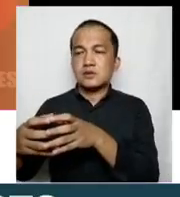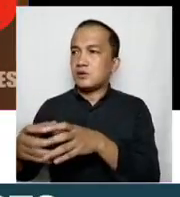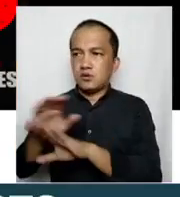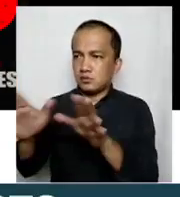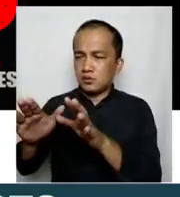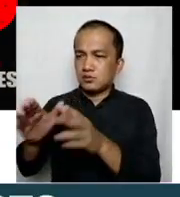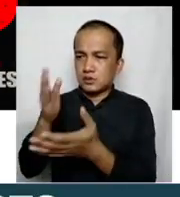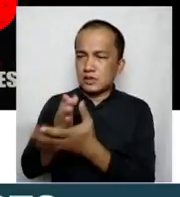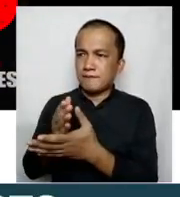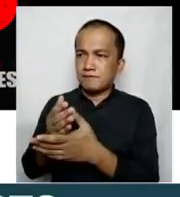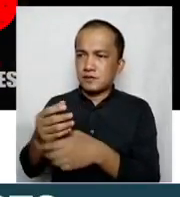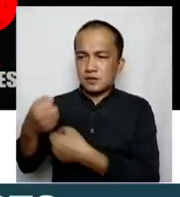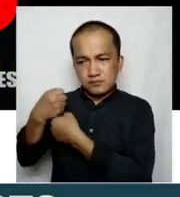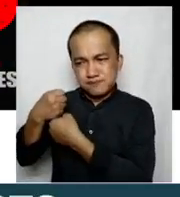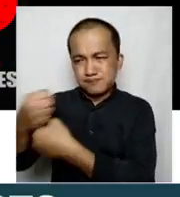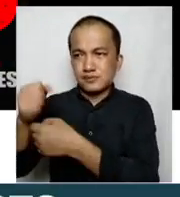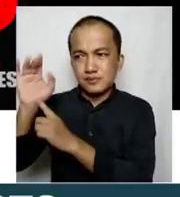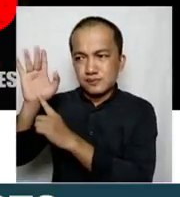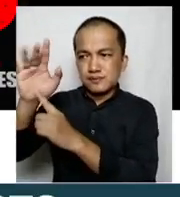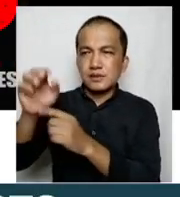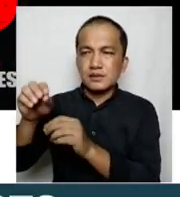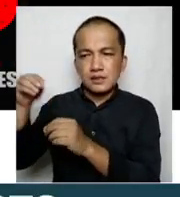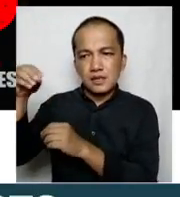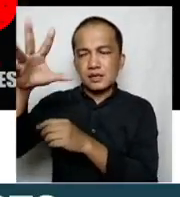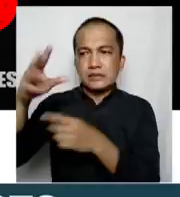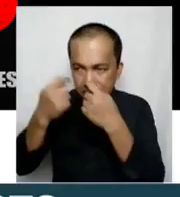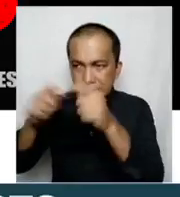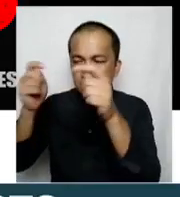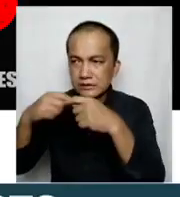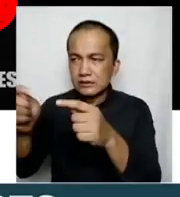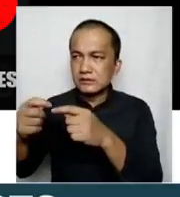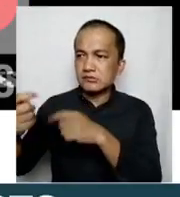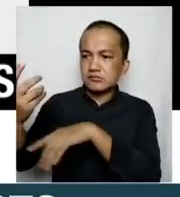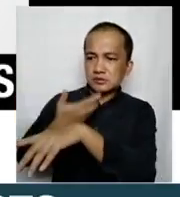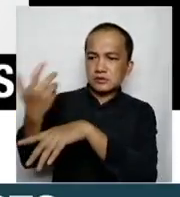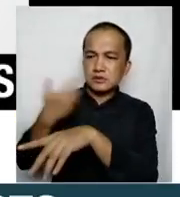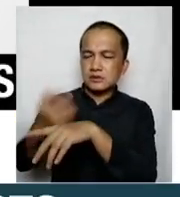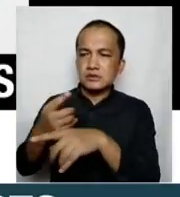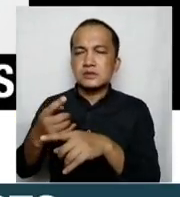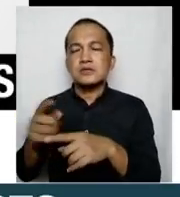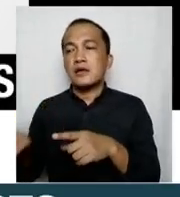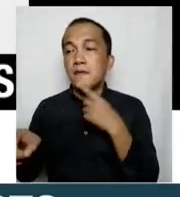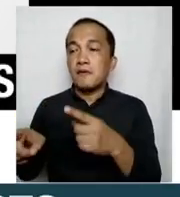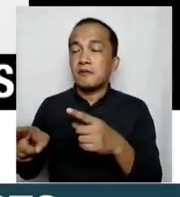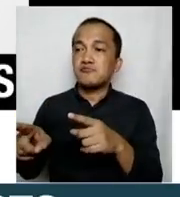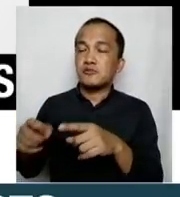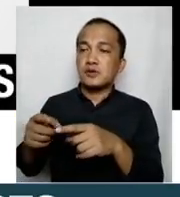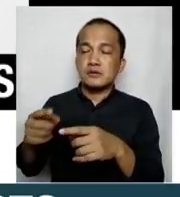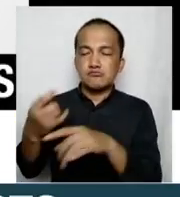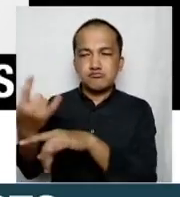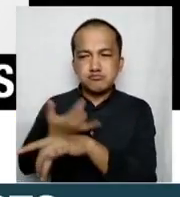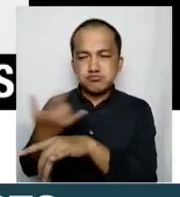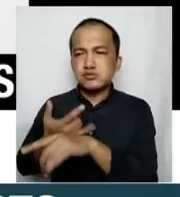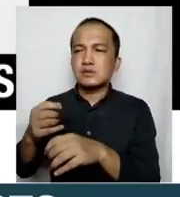carry the light, no? That these attempts at that these attacks on press freedom are trying to shut down. So